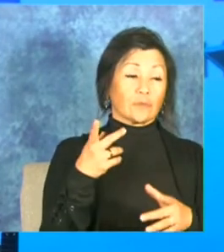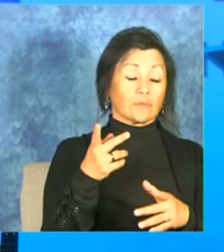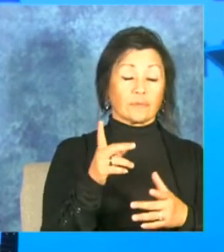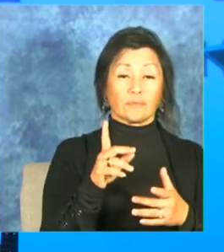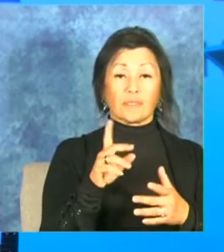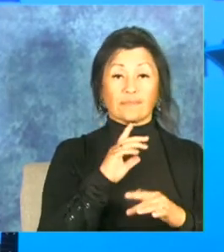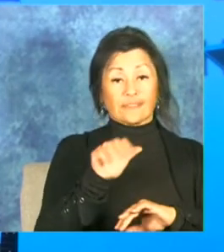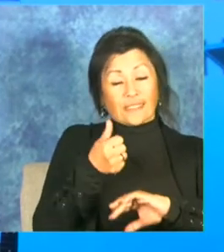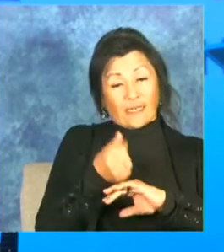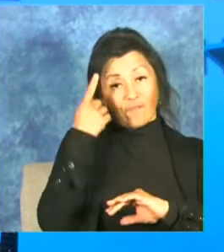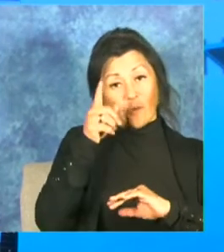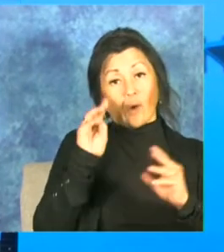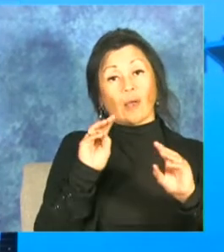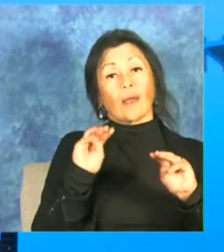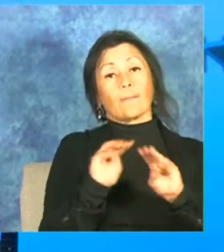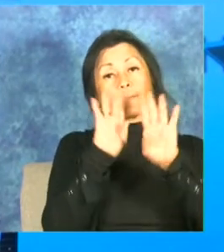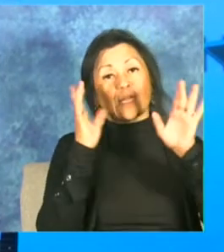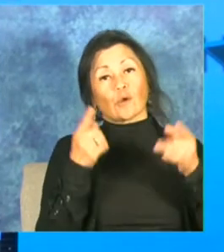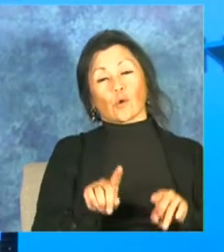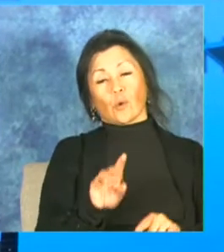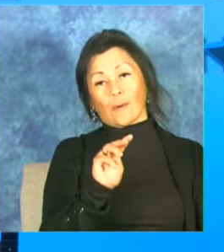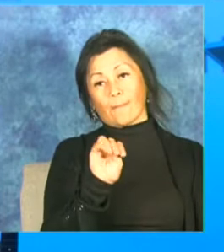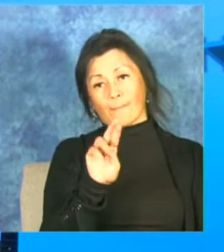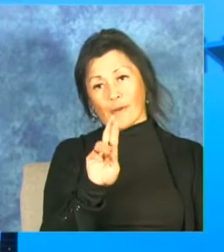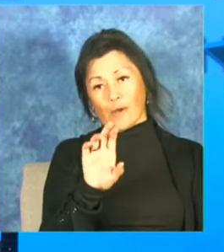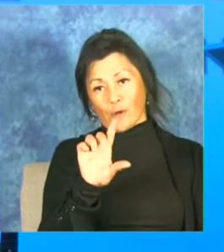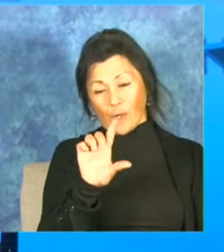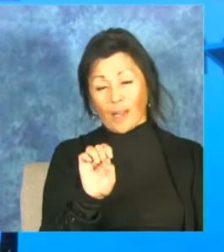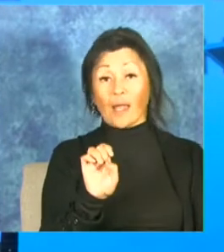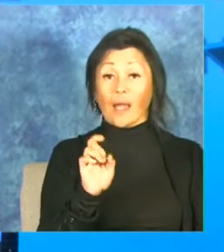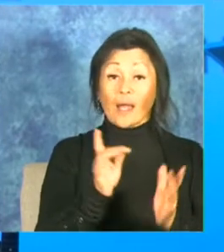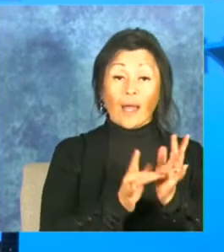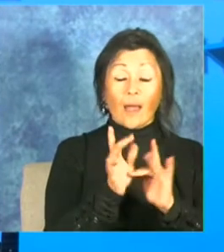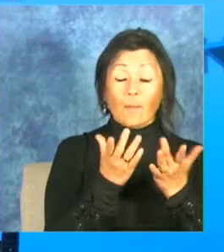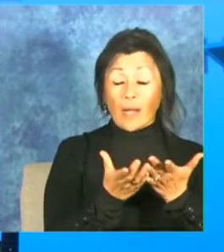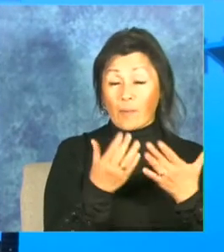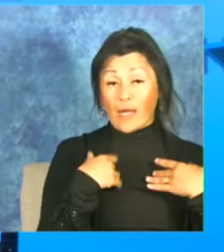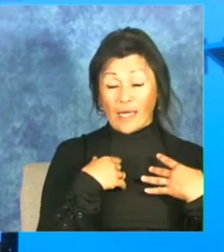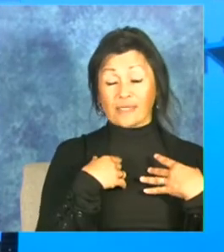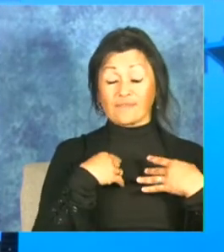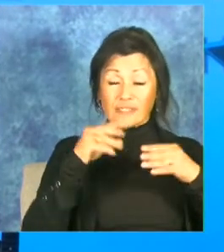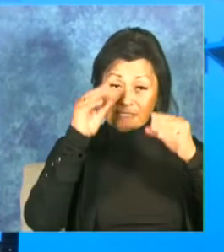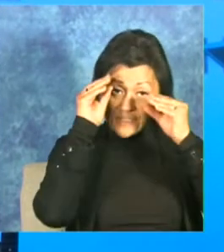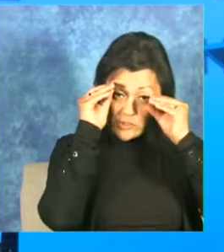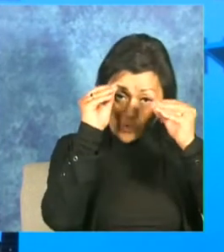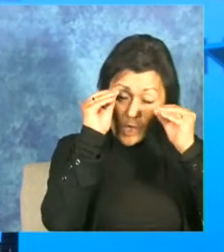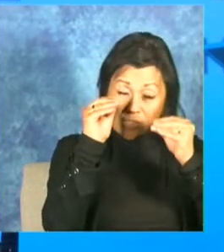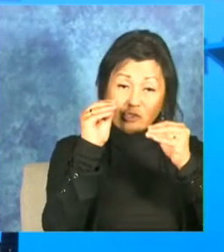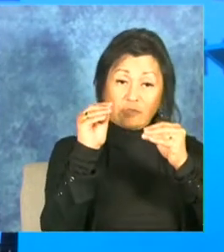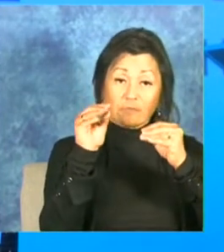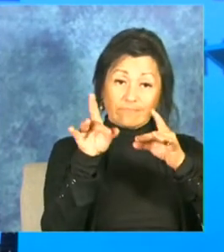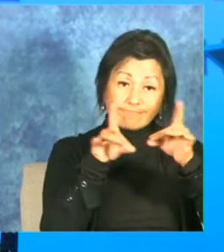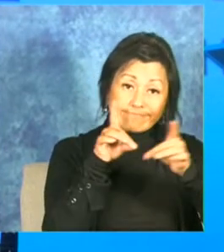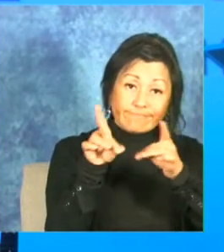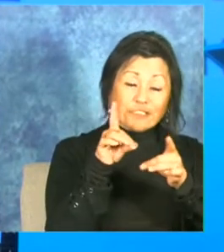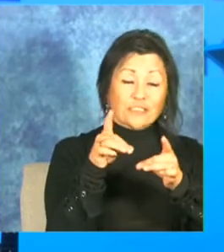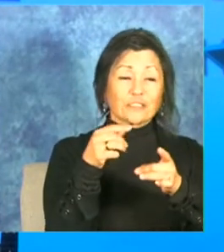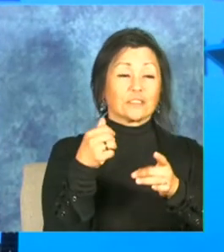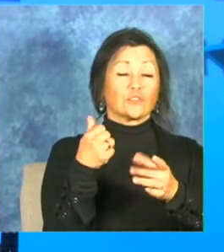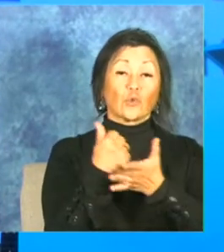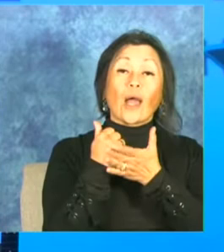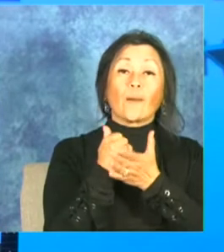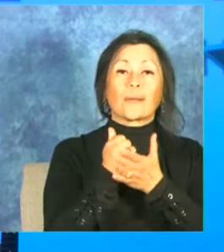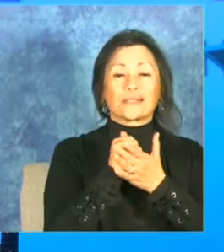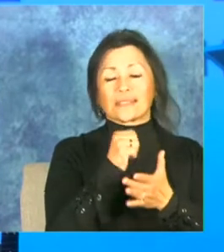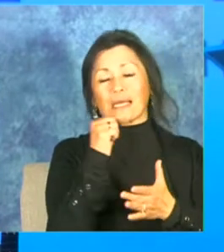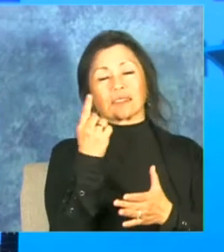a miracle. The Bible gives us these instructions to help us. It's not just to